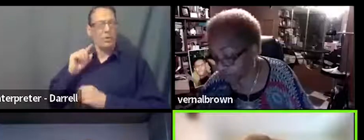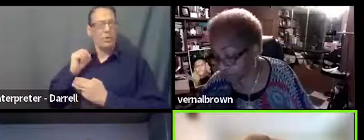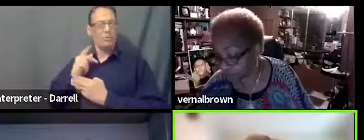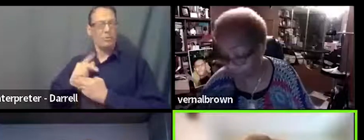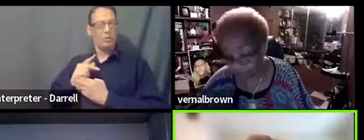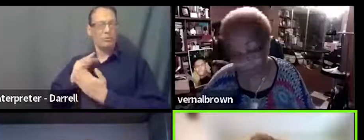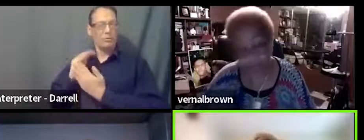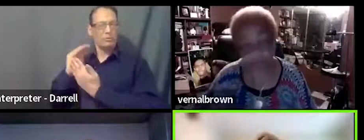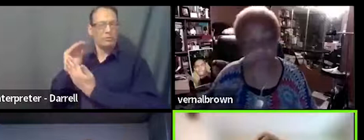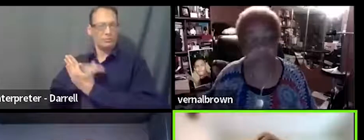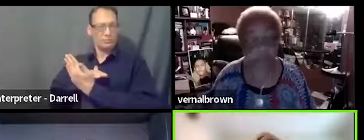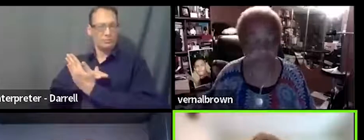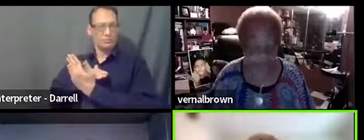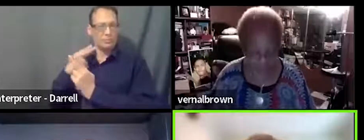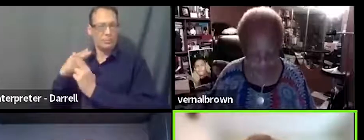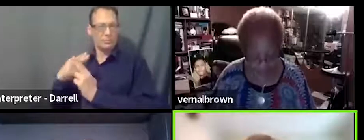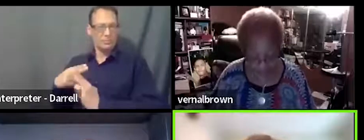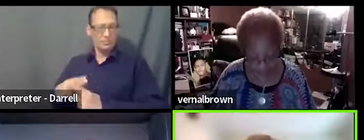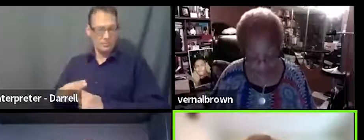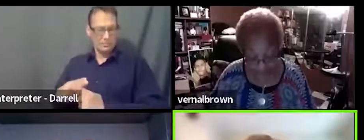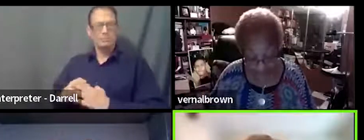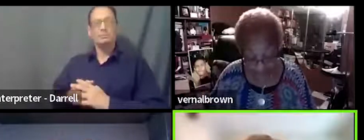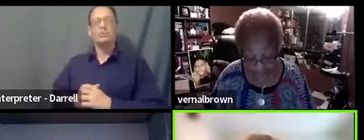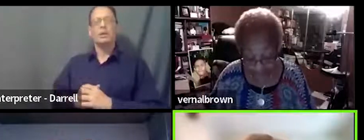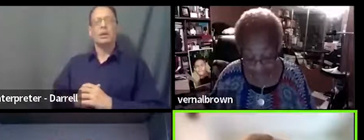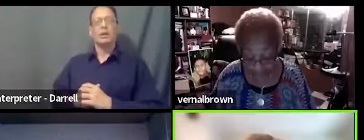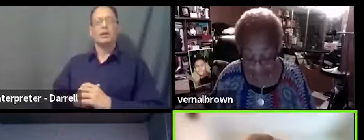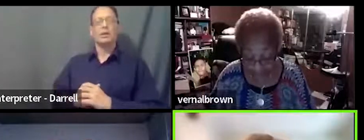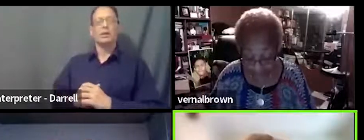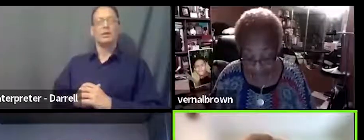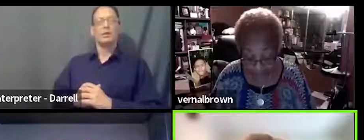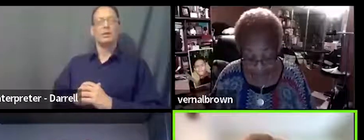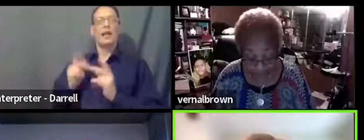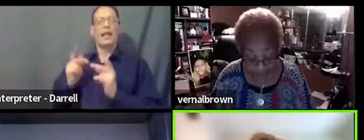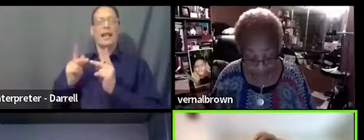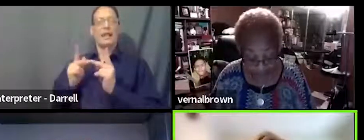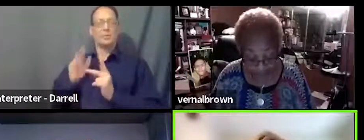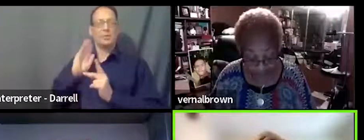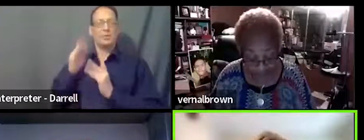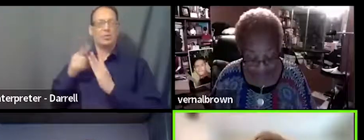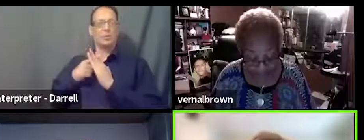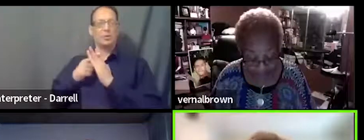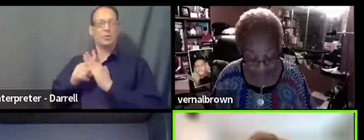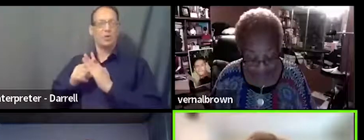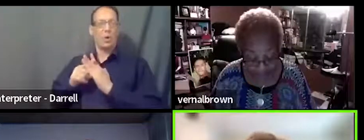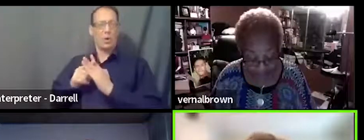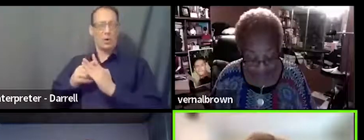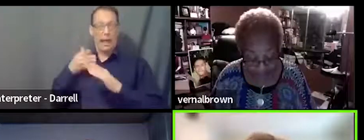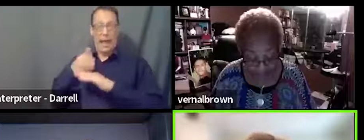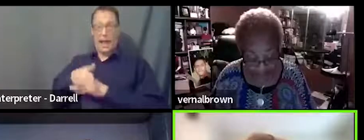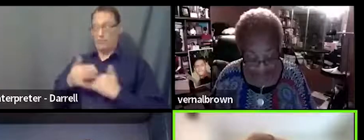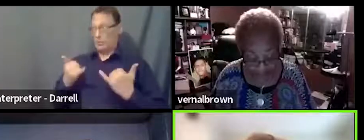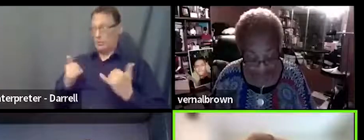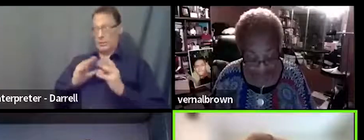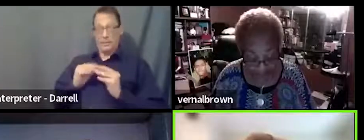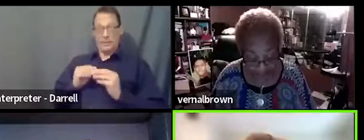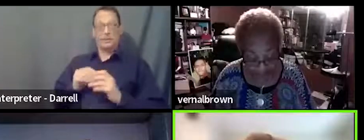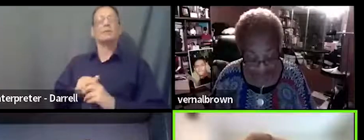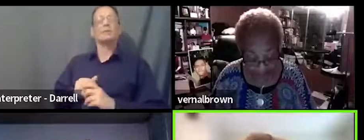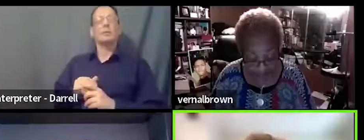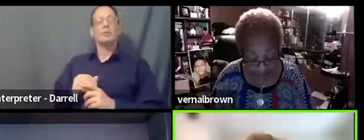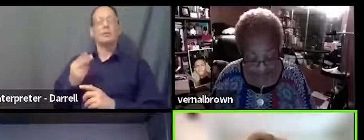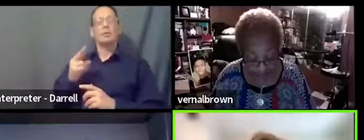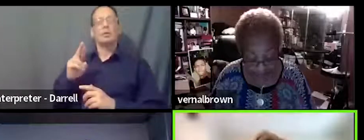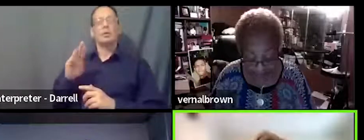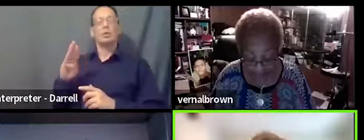following slate of officers for 22-23, whose positions will take effect at the adjournment of today's meeting. Commissioner Herb